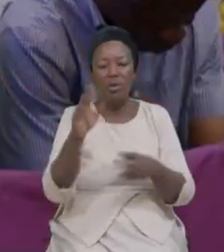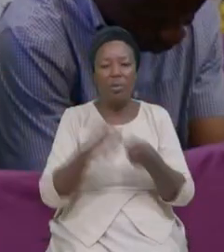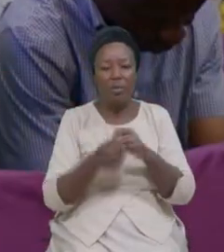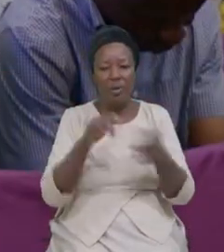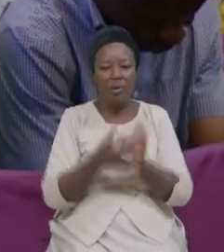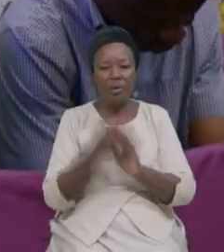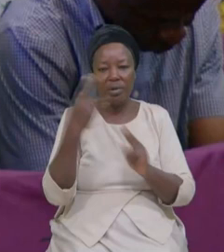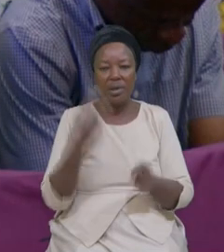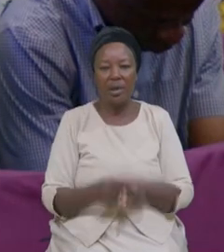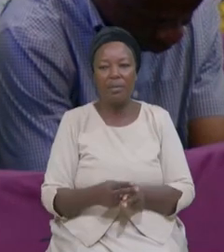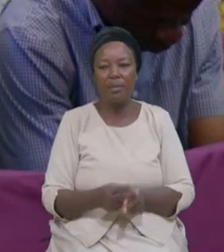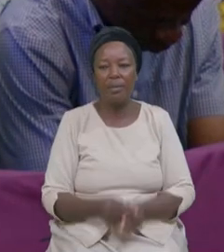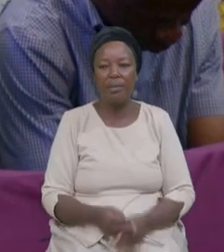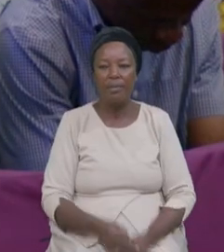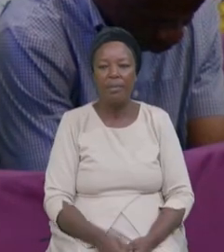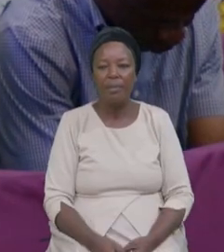name.